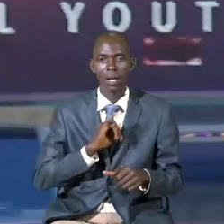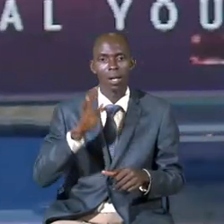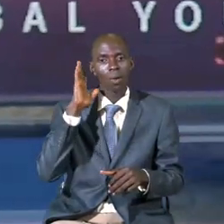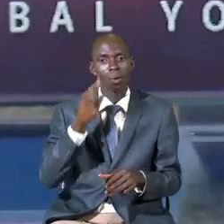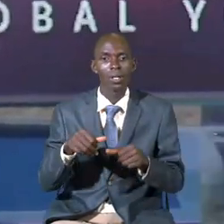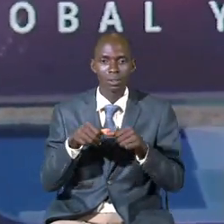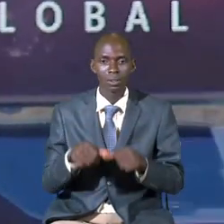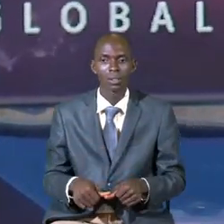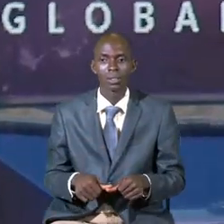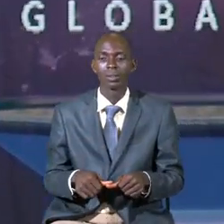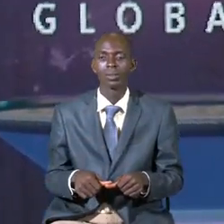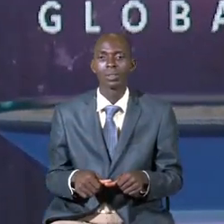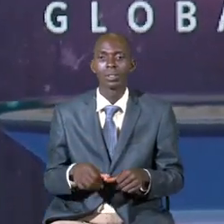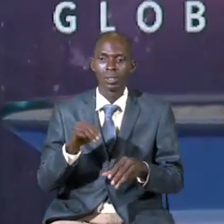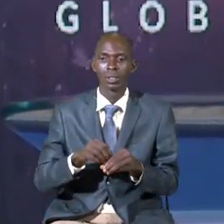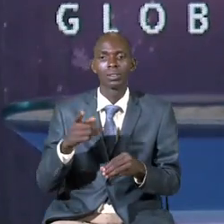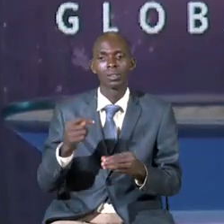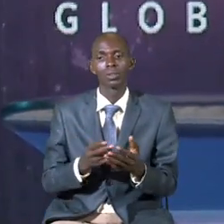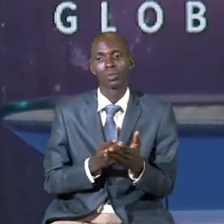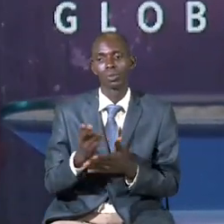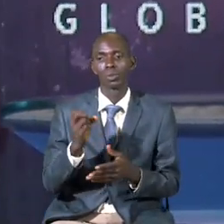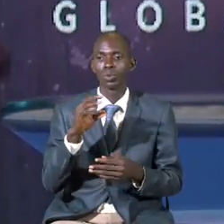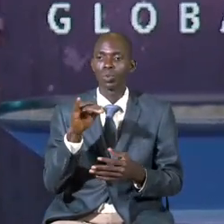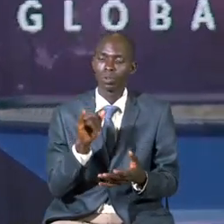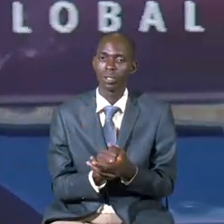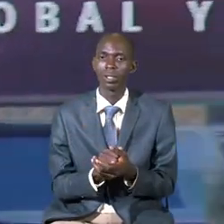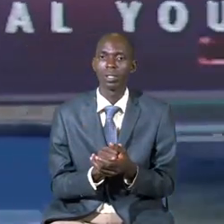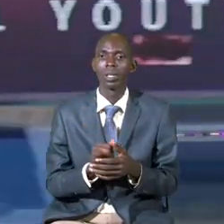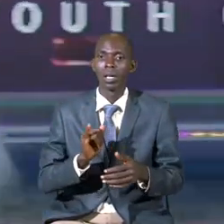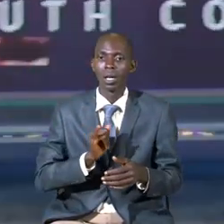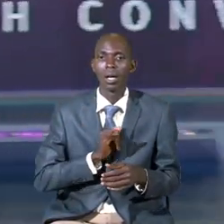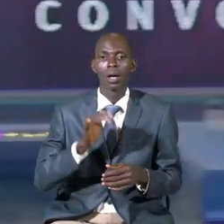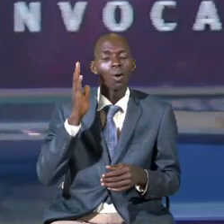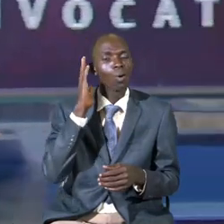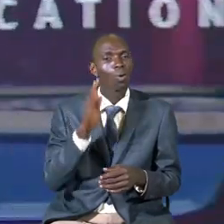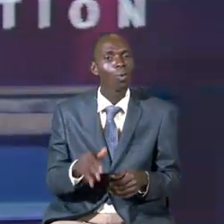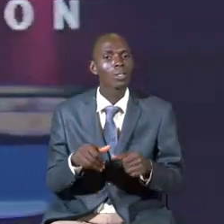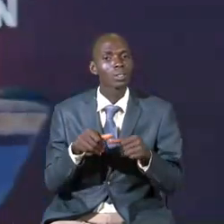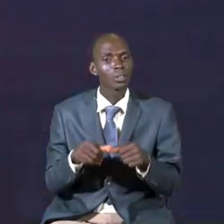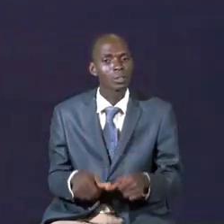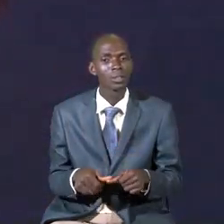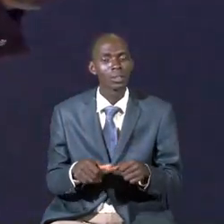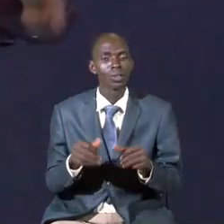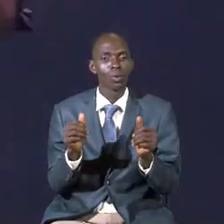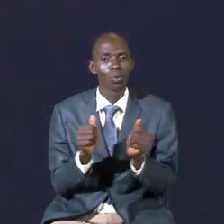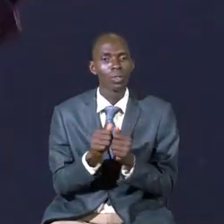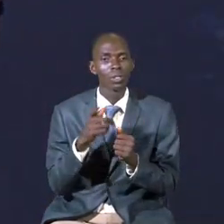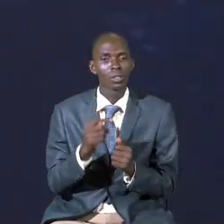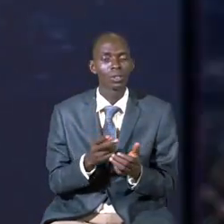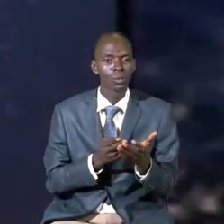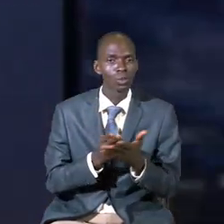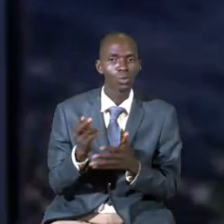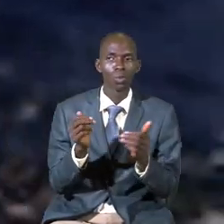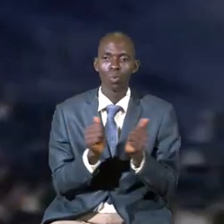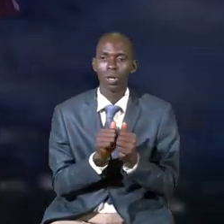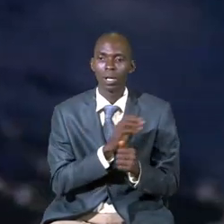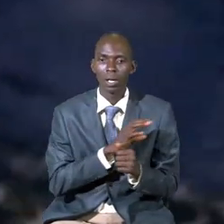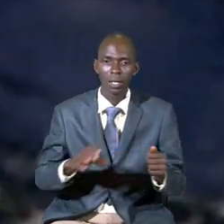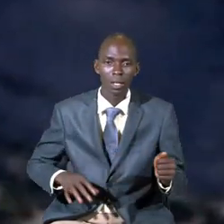dwell in the truth so that i will dwell with the truth what cries